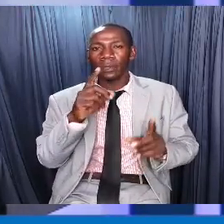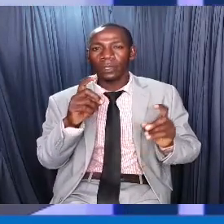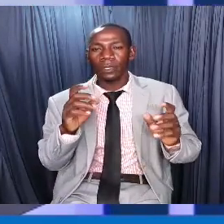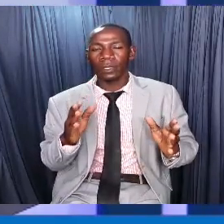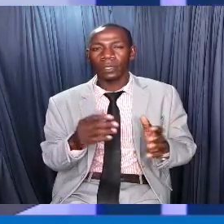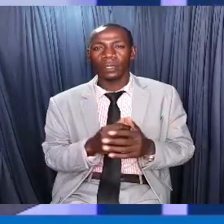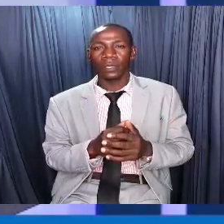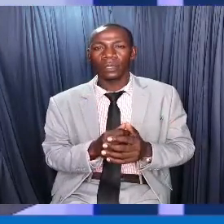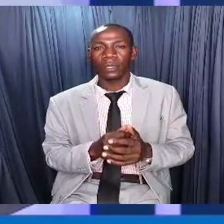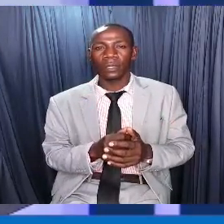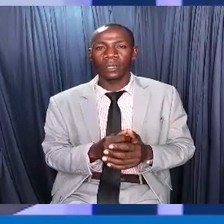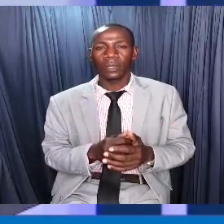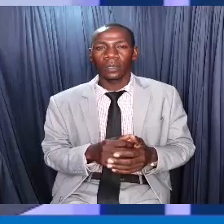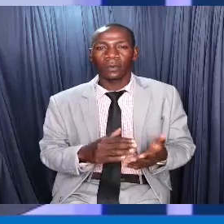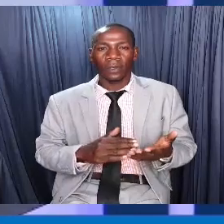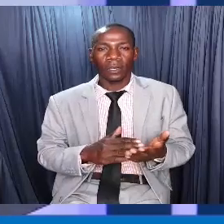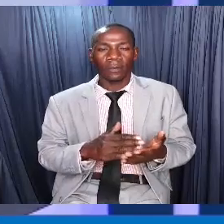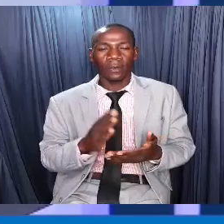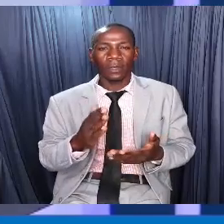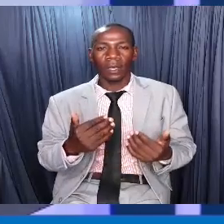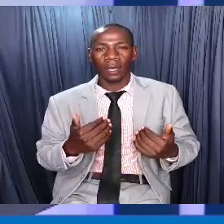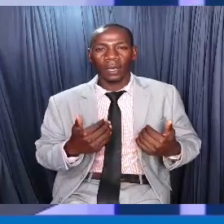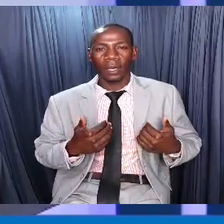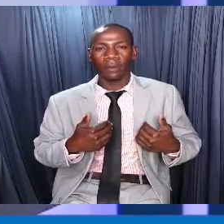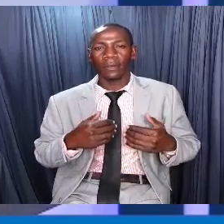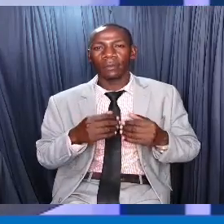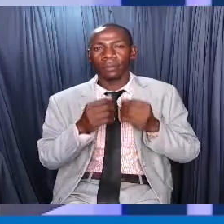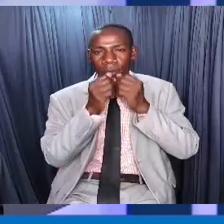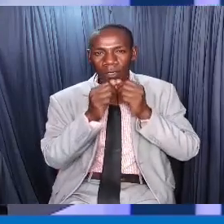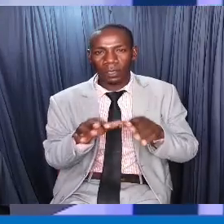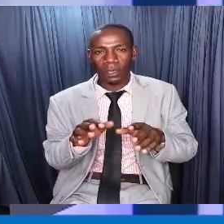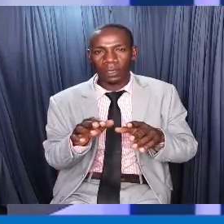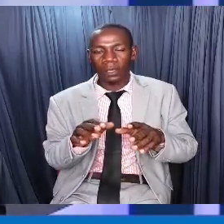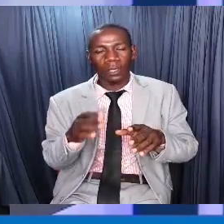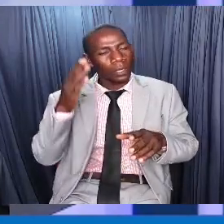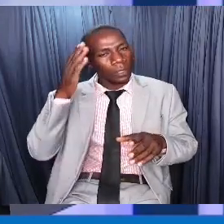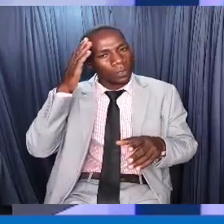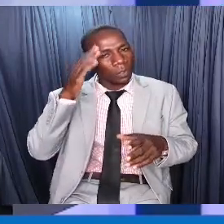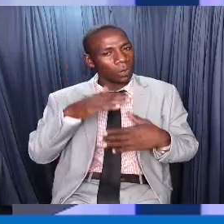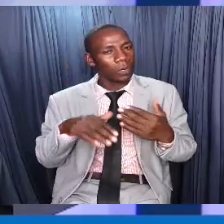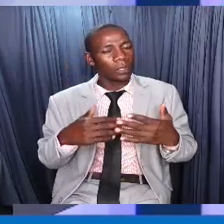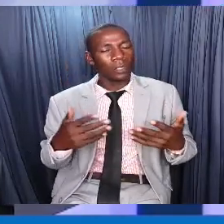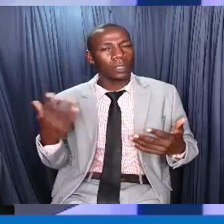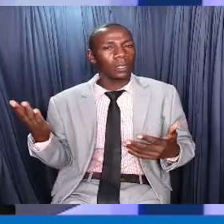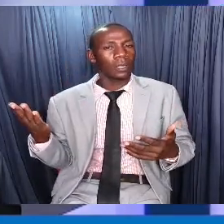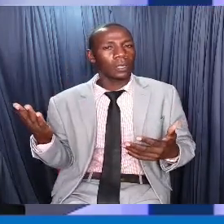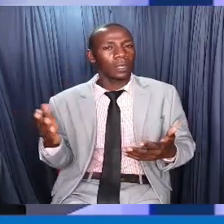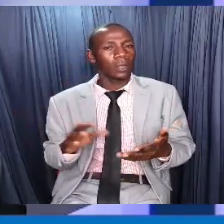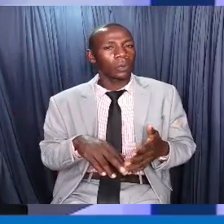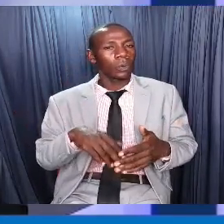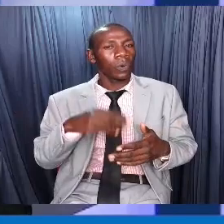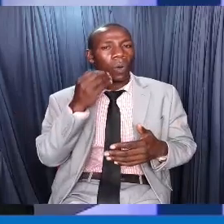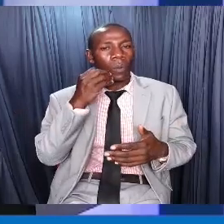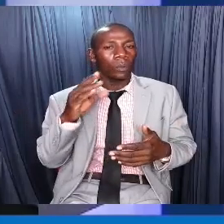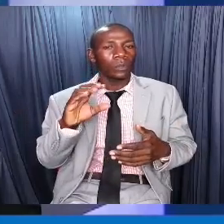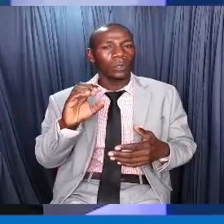sinner. Akatoka yeye. He left. Amehesabiwa haki. Justified. Yule anayejua kila kitu, one who knew everything, akaenda zake,